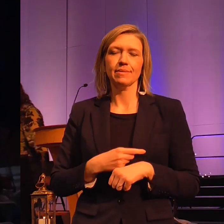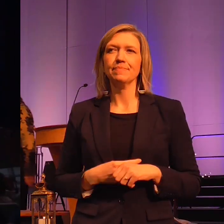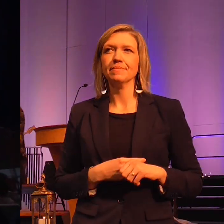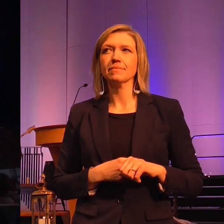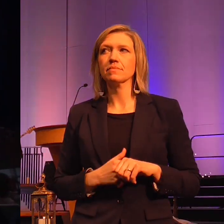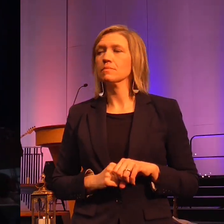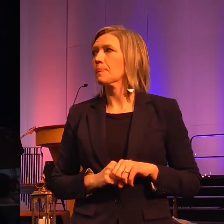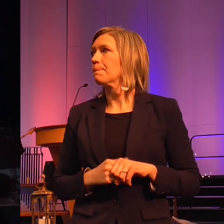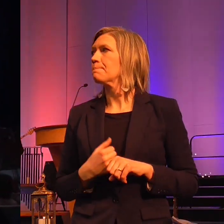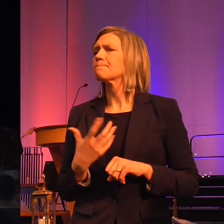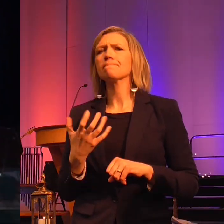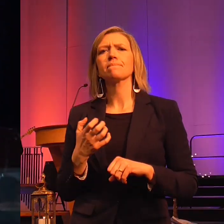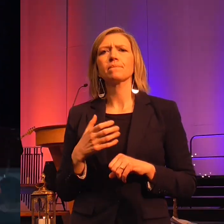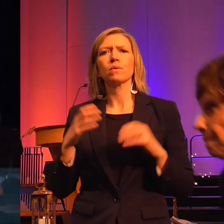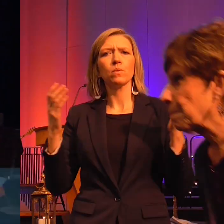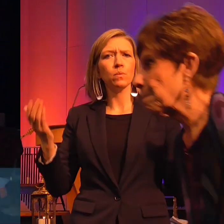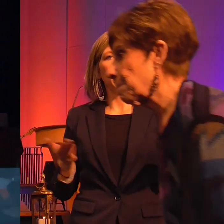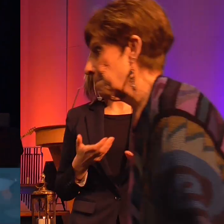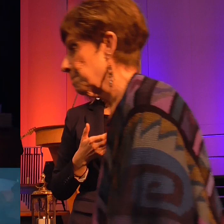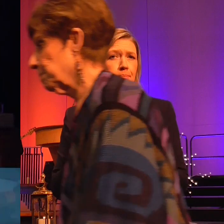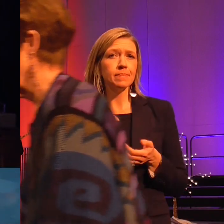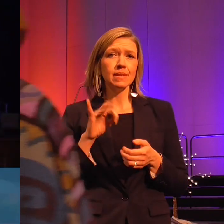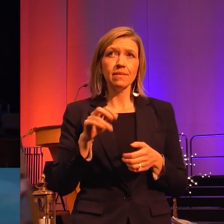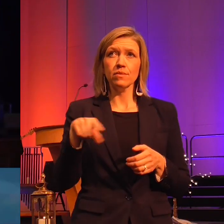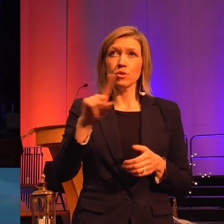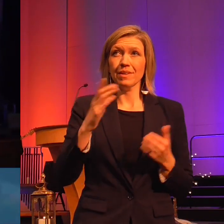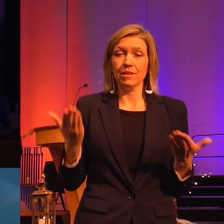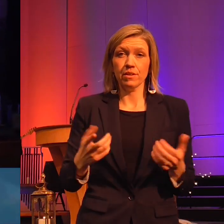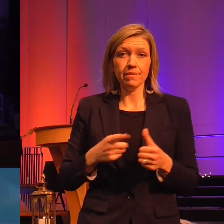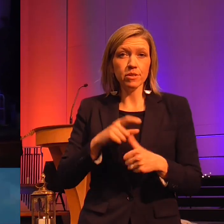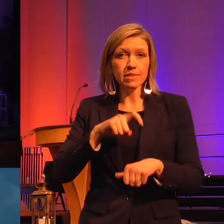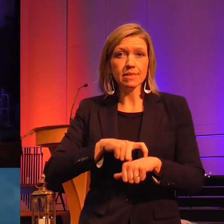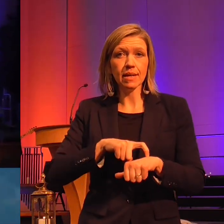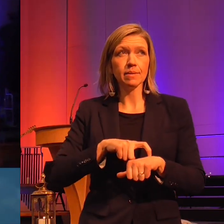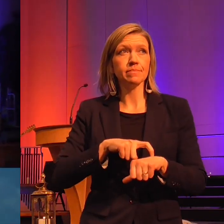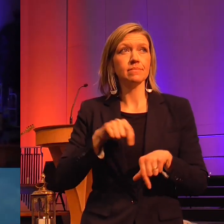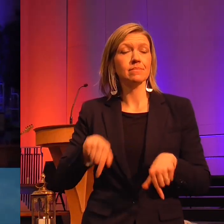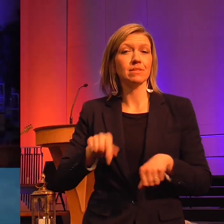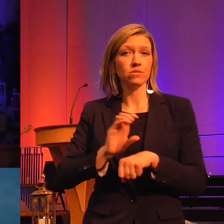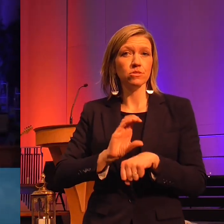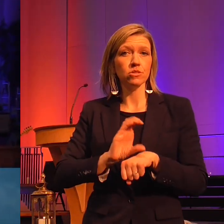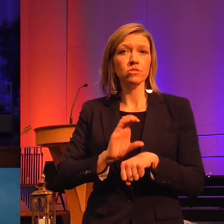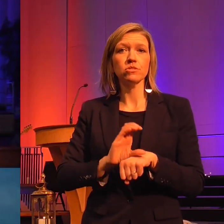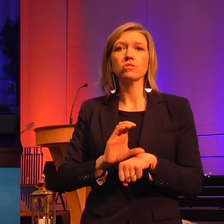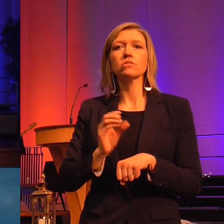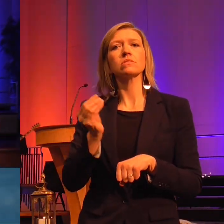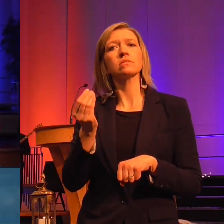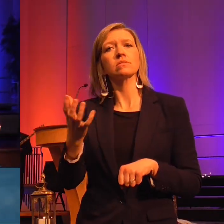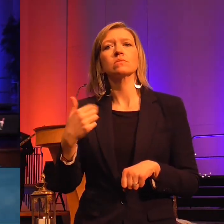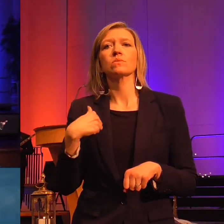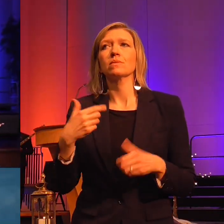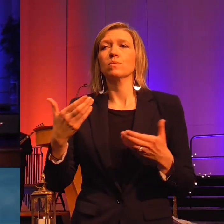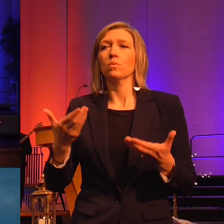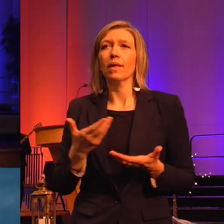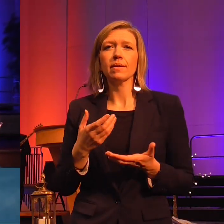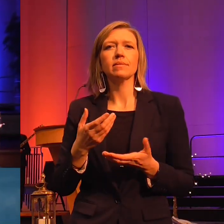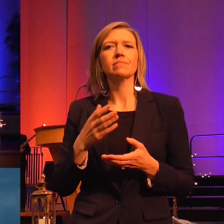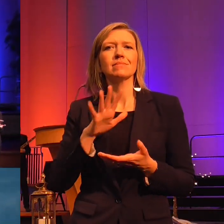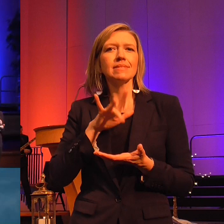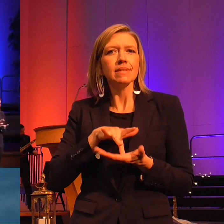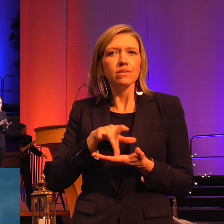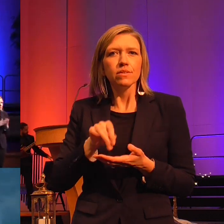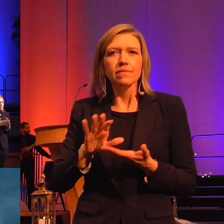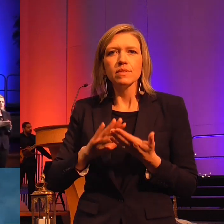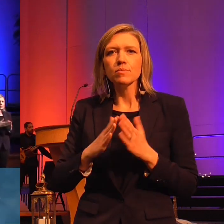just want to welcome you. If you are here for the first time to Mile High Church, just know that we welcome you to the center of our